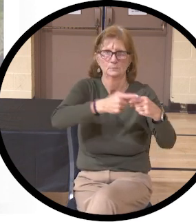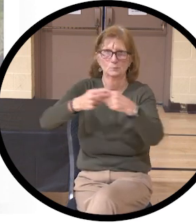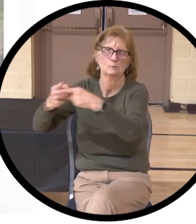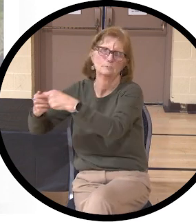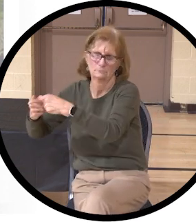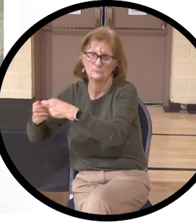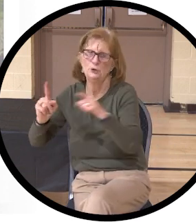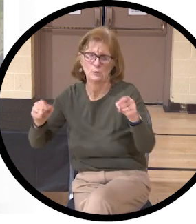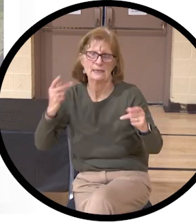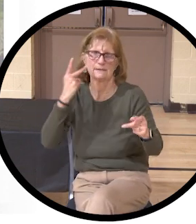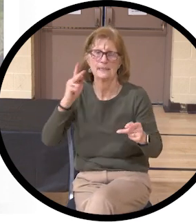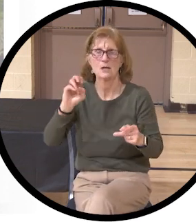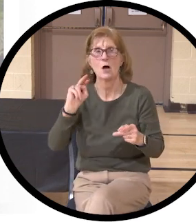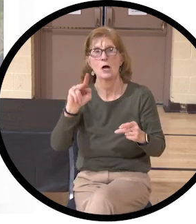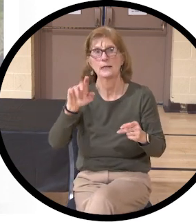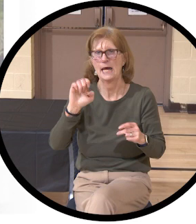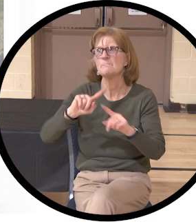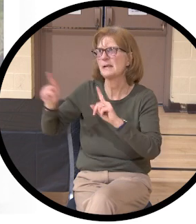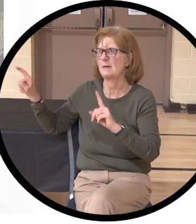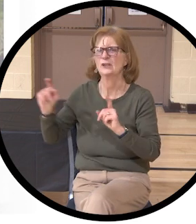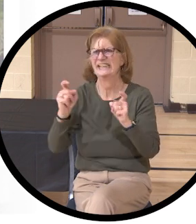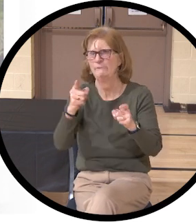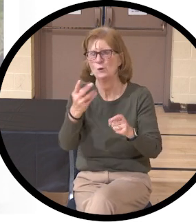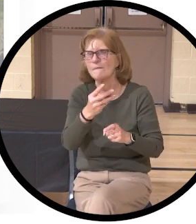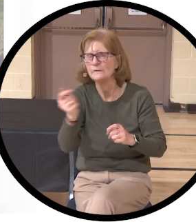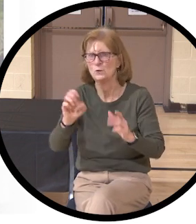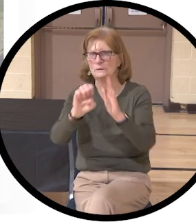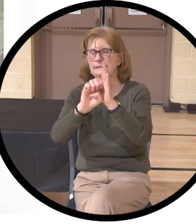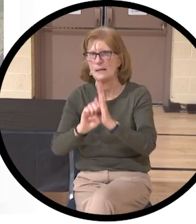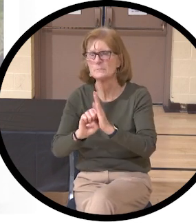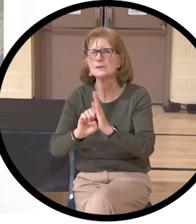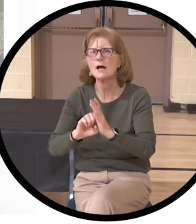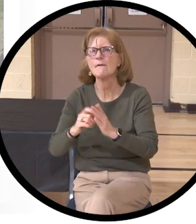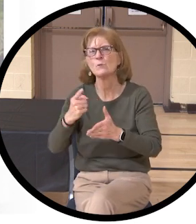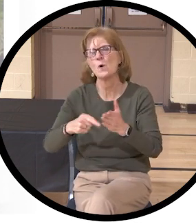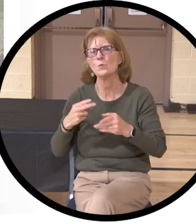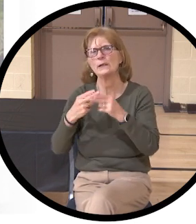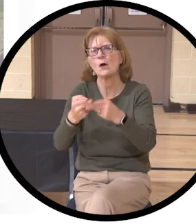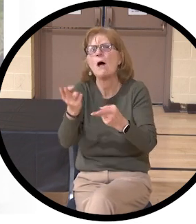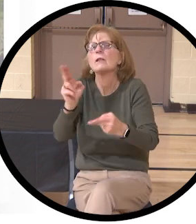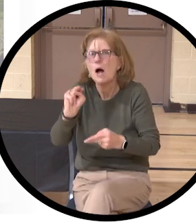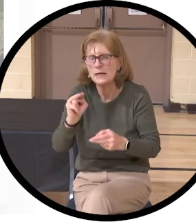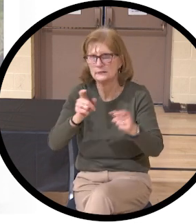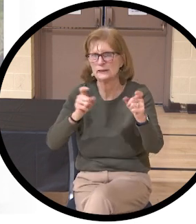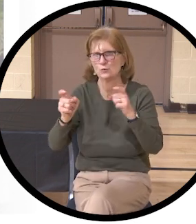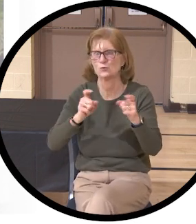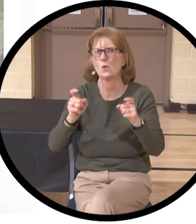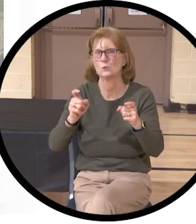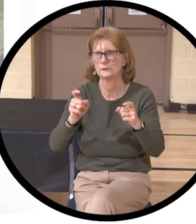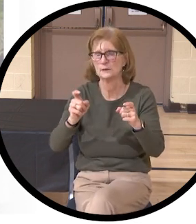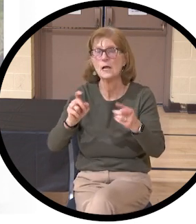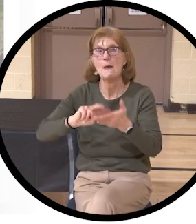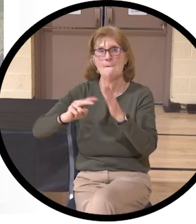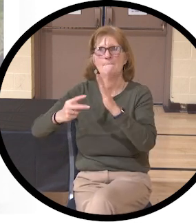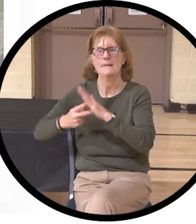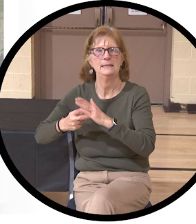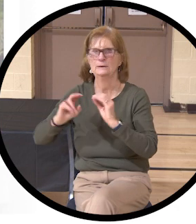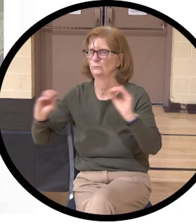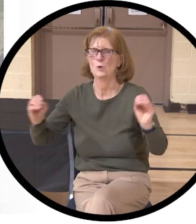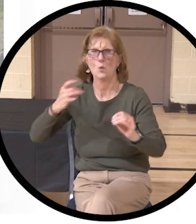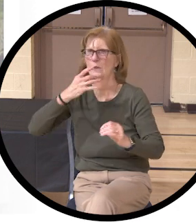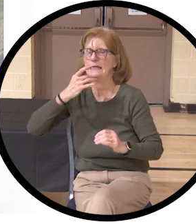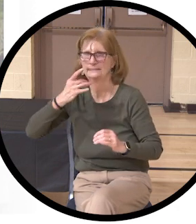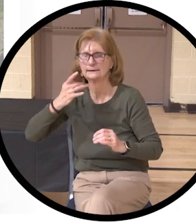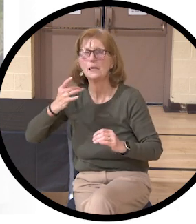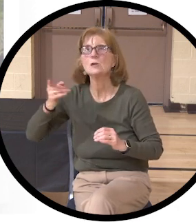good examples of the uncontrolled intersections throughout the corridor. Again, we're proposing pedestrian refuge islands that